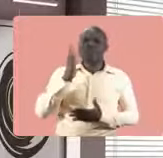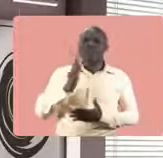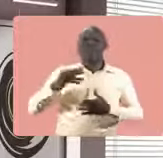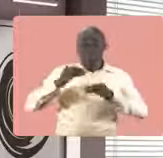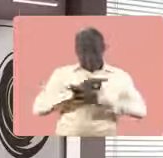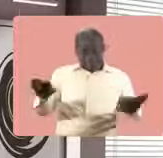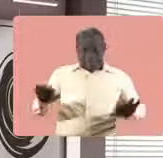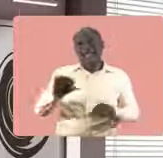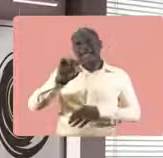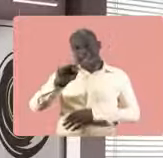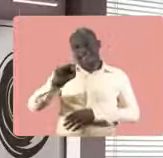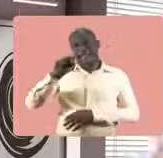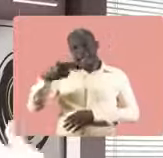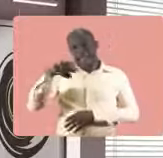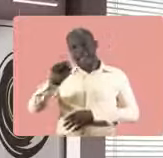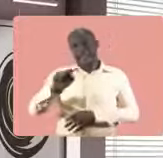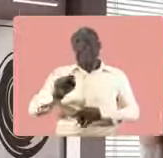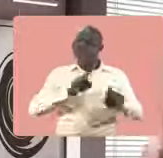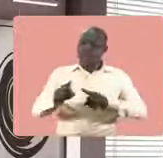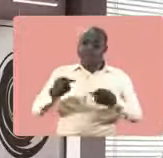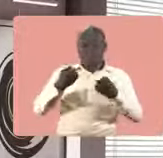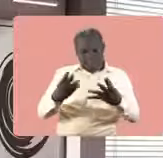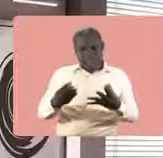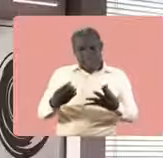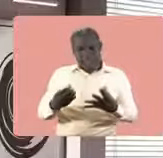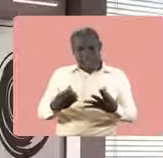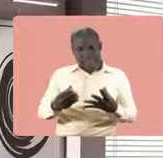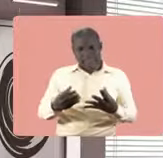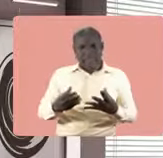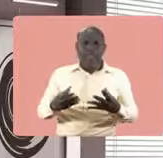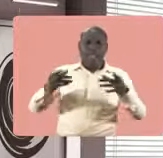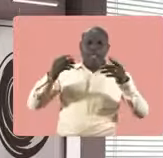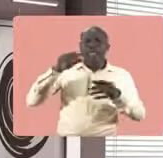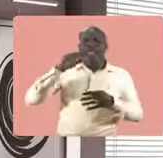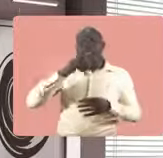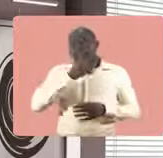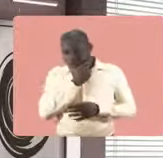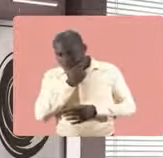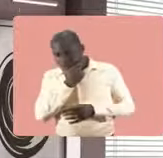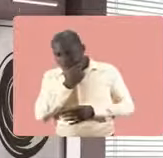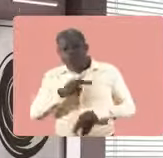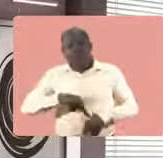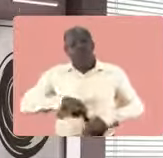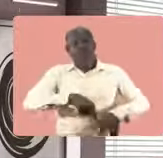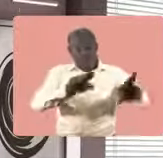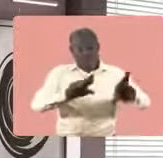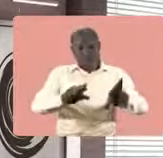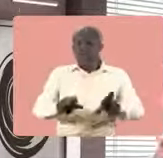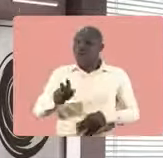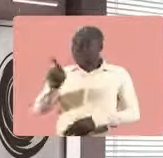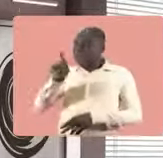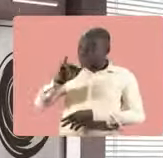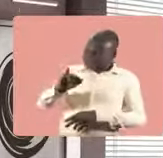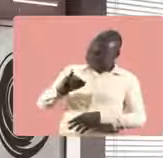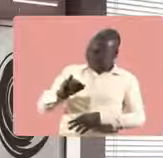nana akufu ado aban ba ye no omo so ye rose bebre apart from sa school seminar me fa asin for su